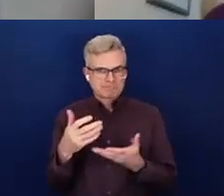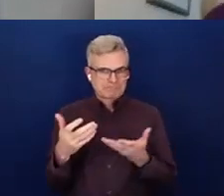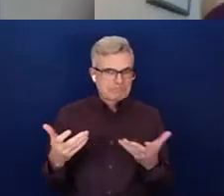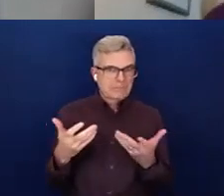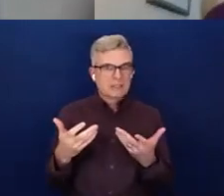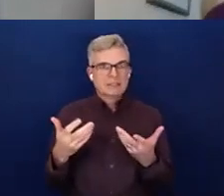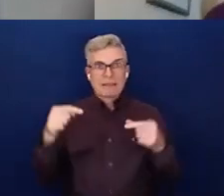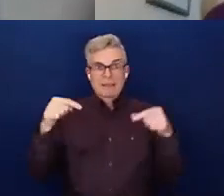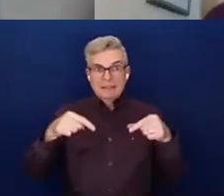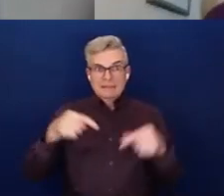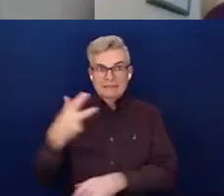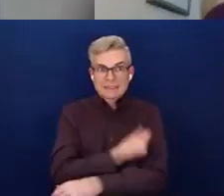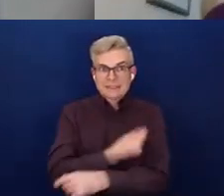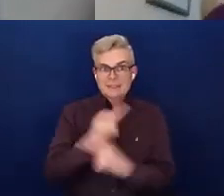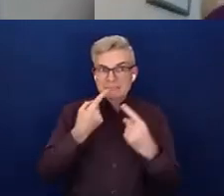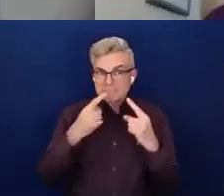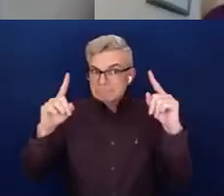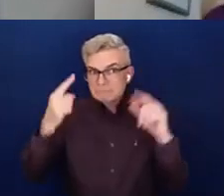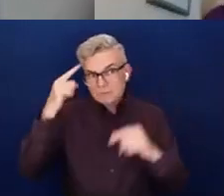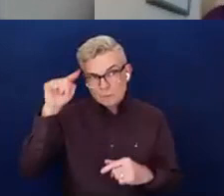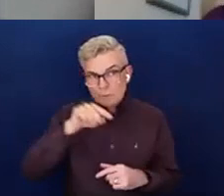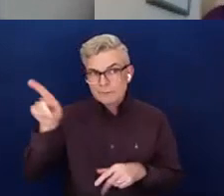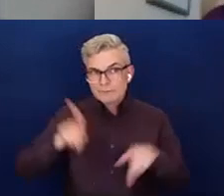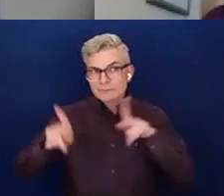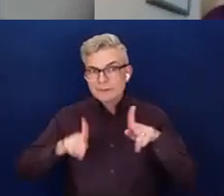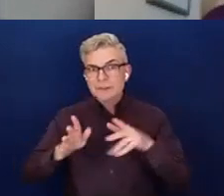vaccine, and then secondly, in what phase